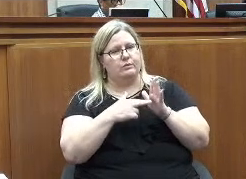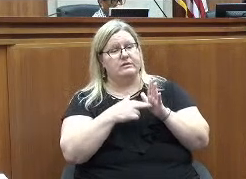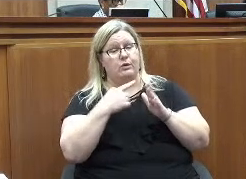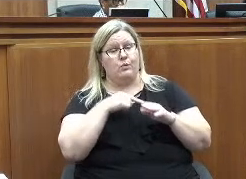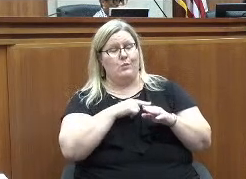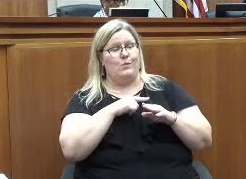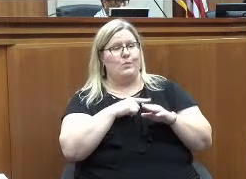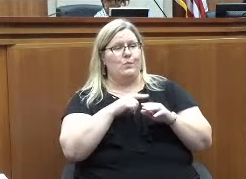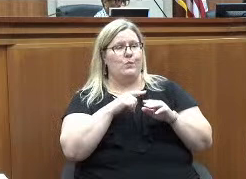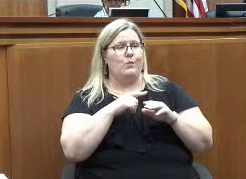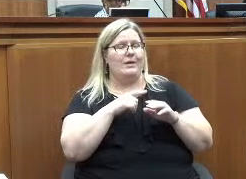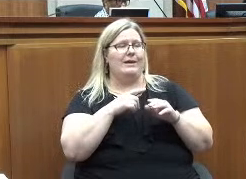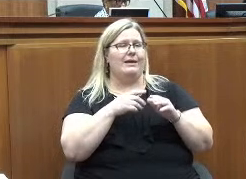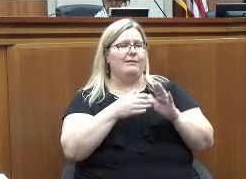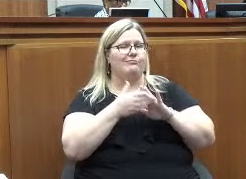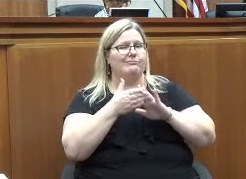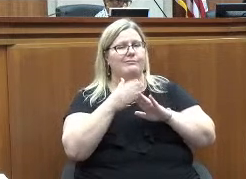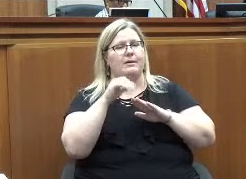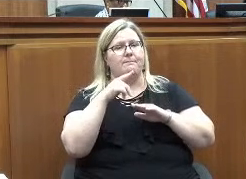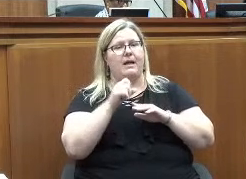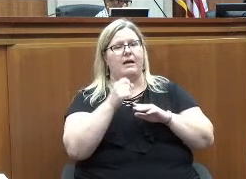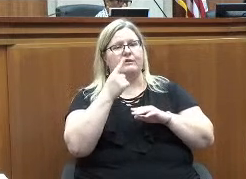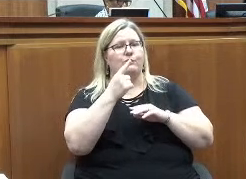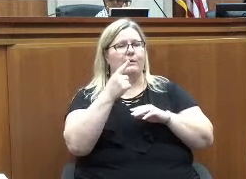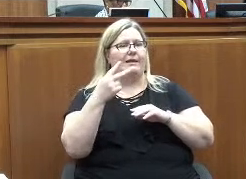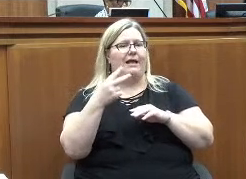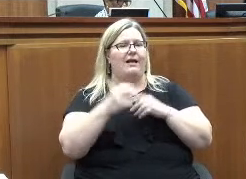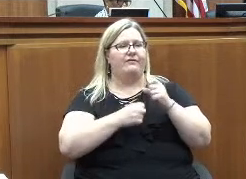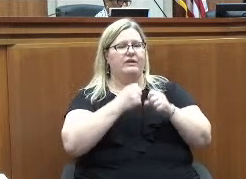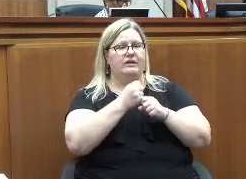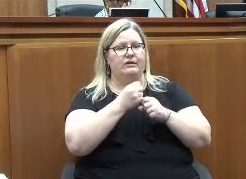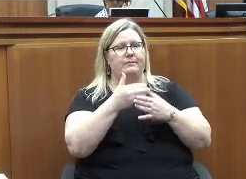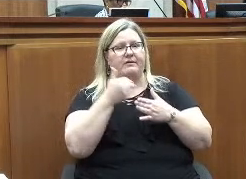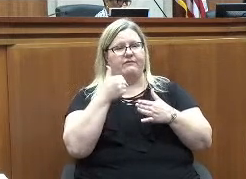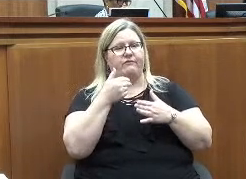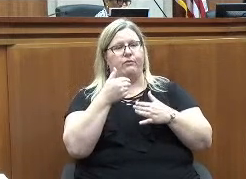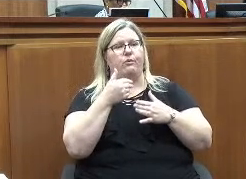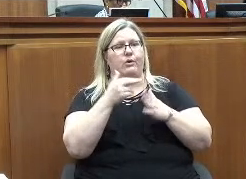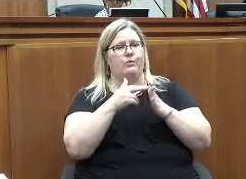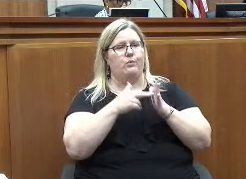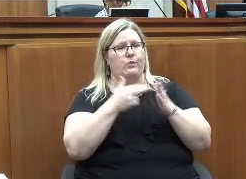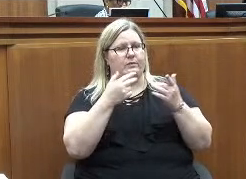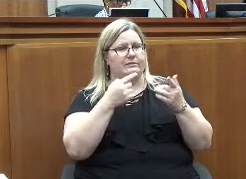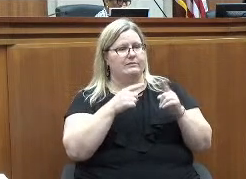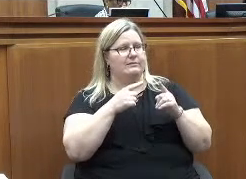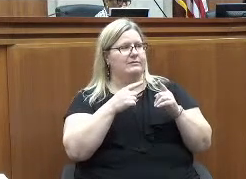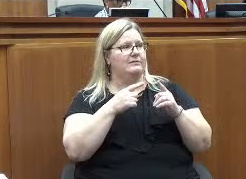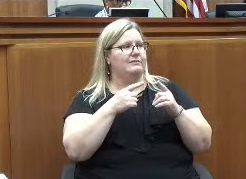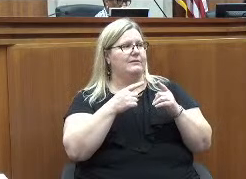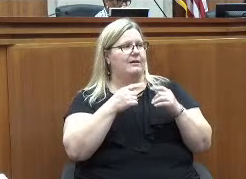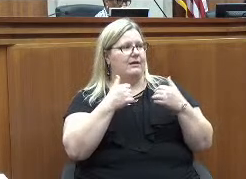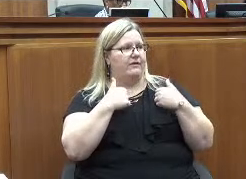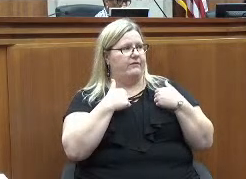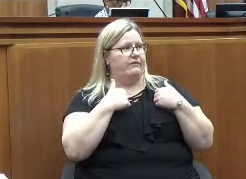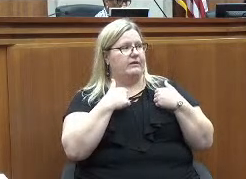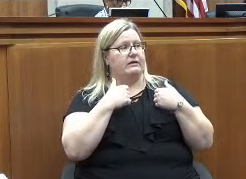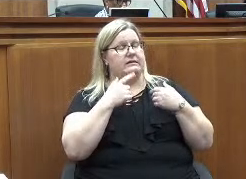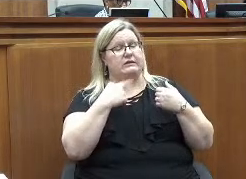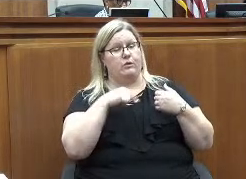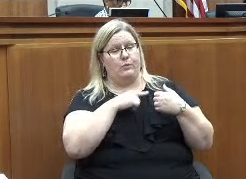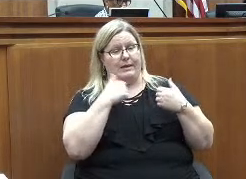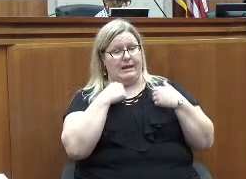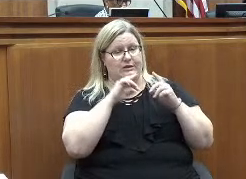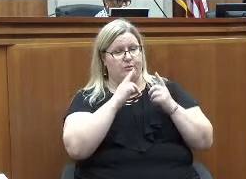half before there were any rules that existed. And we actually sat with the department. We think they've done a very good job at working through what